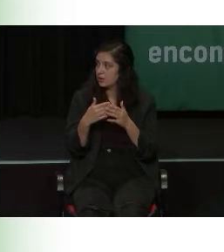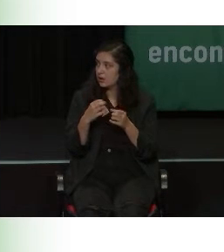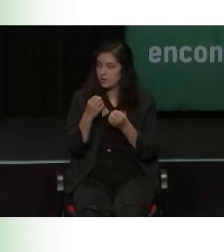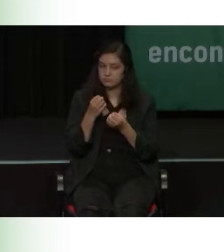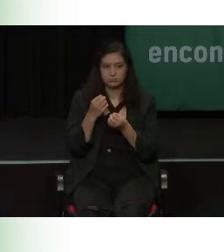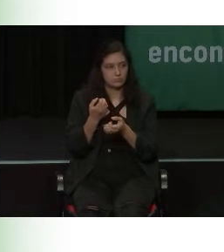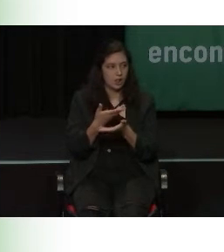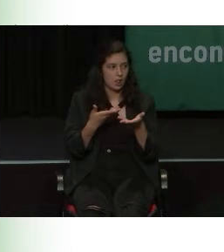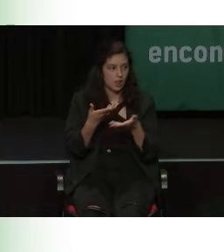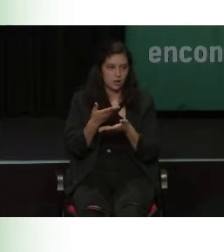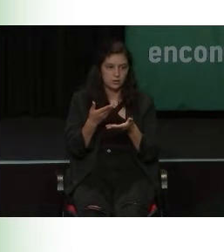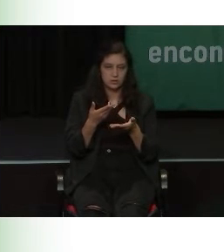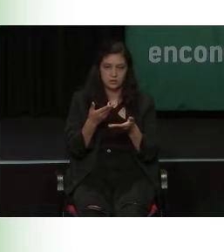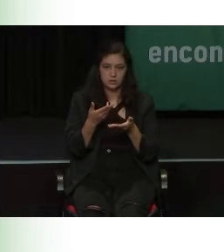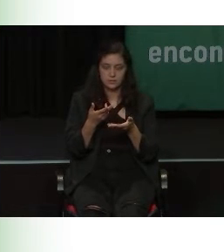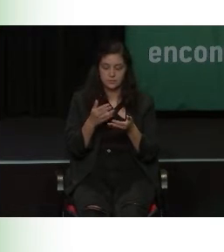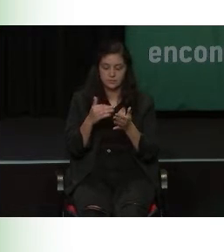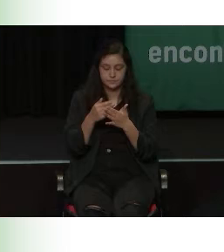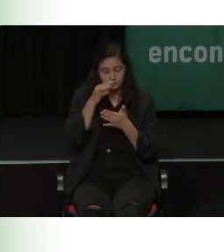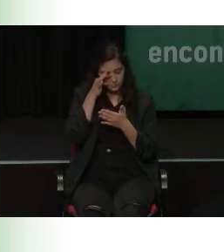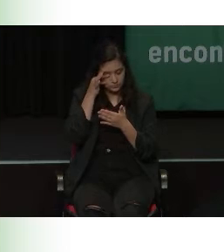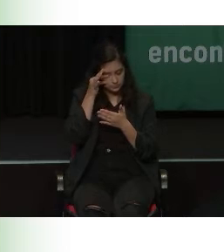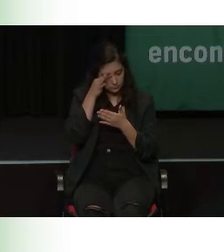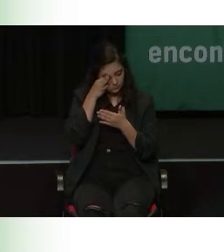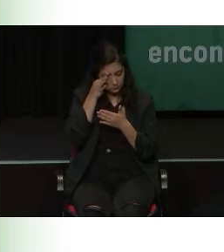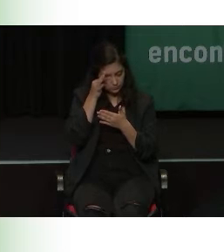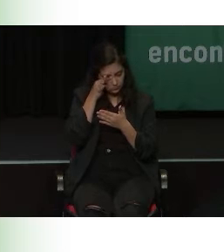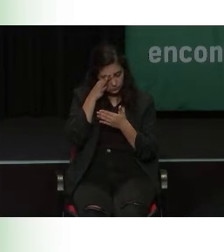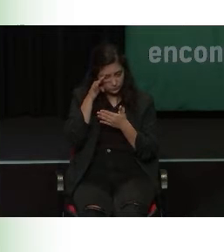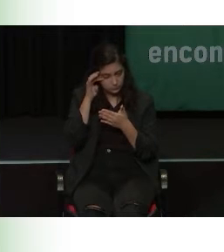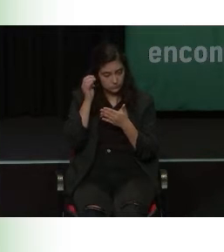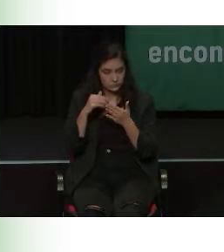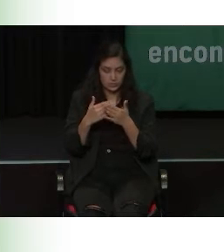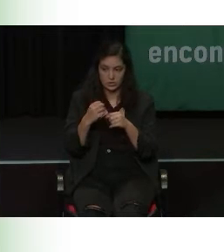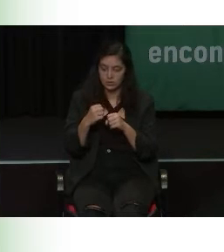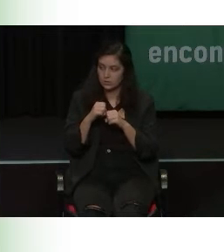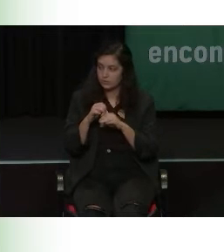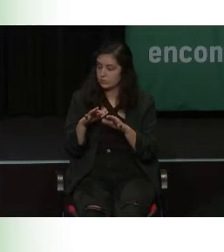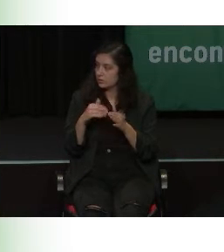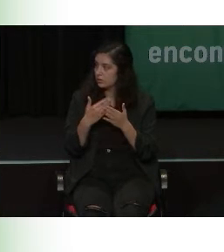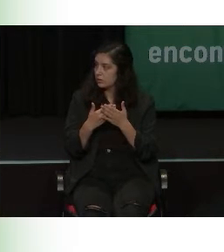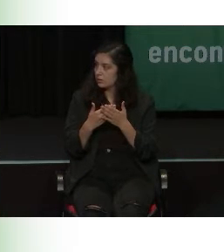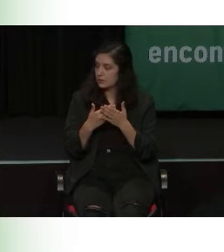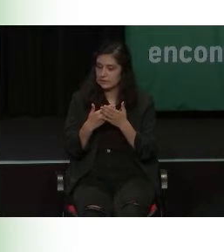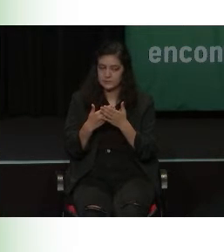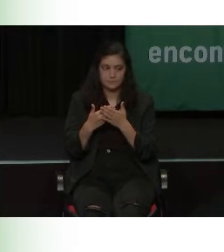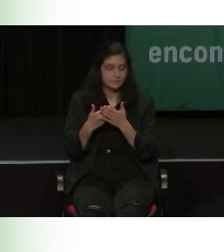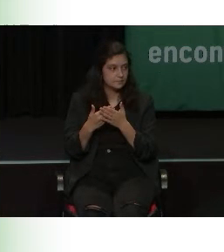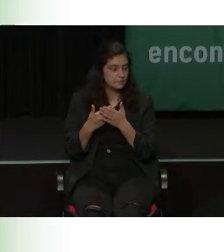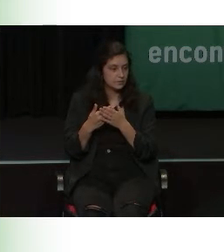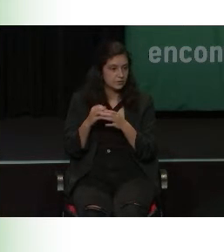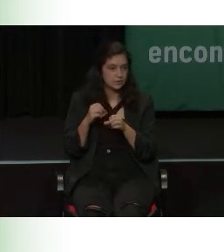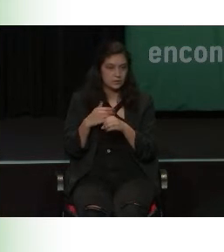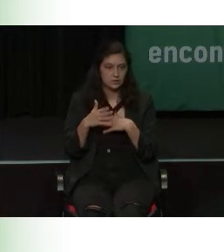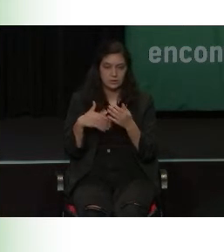to interfere with the bacterial communication of the pathogen Pseudomonas aeruginosa, and